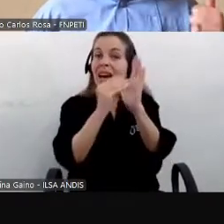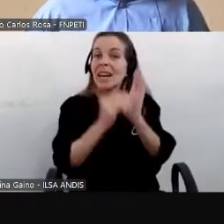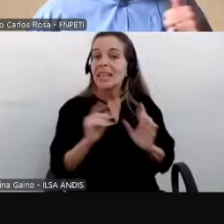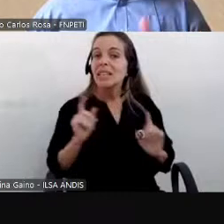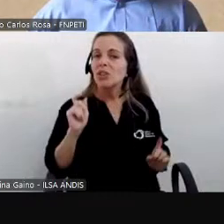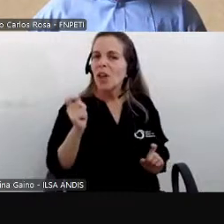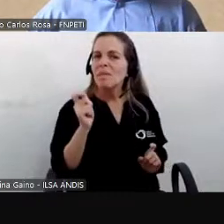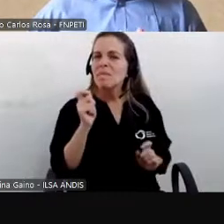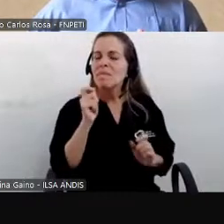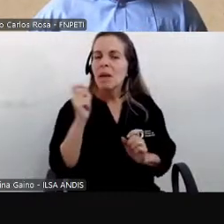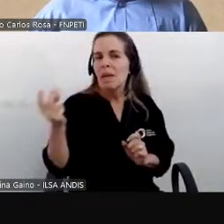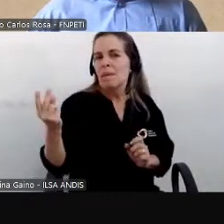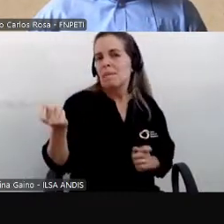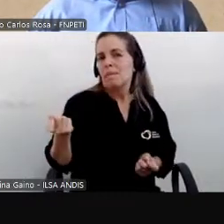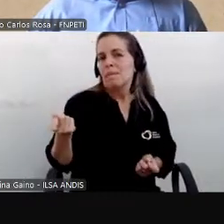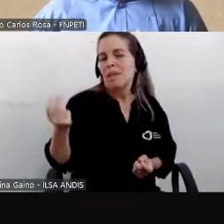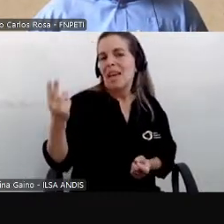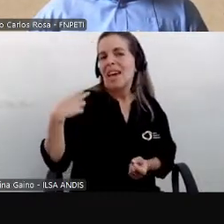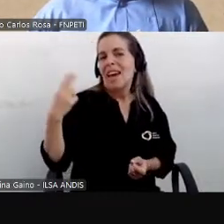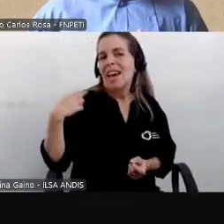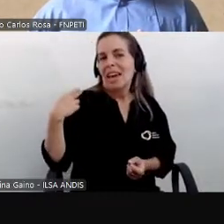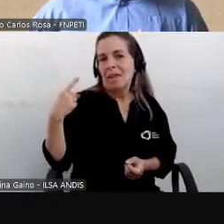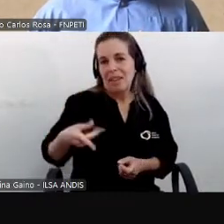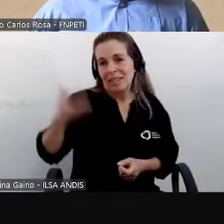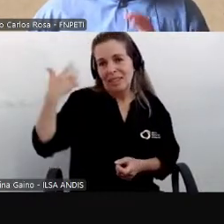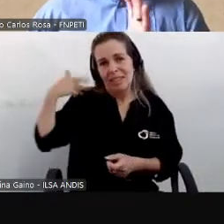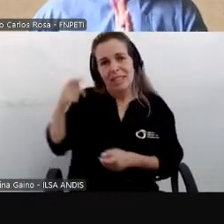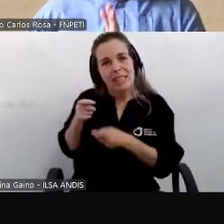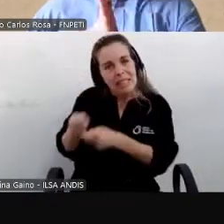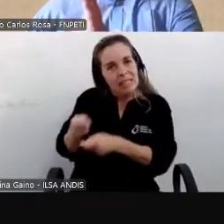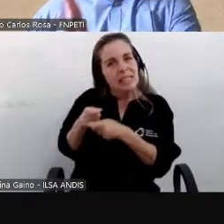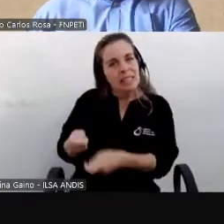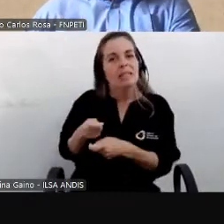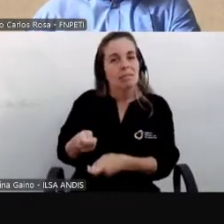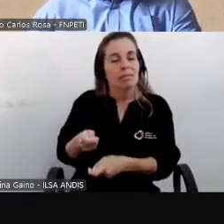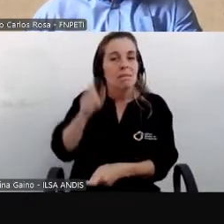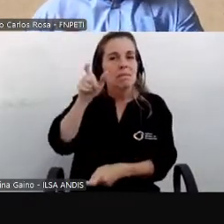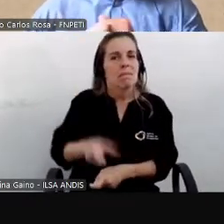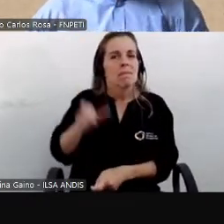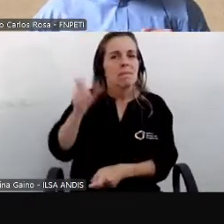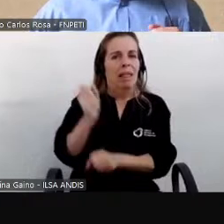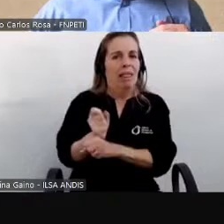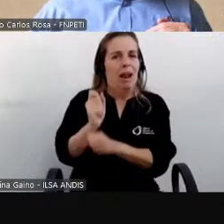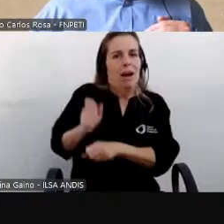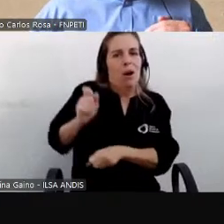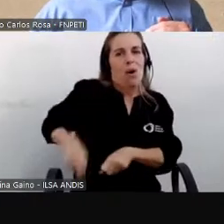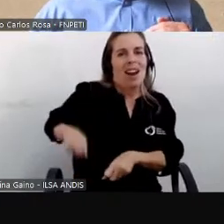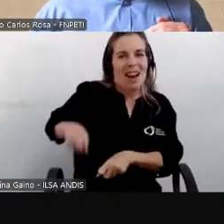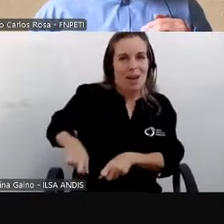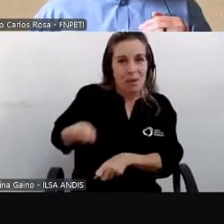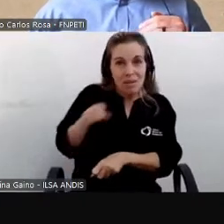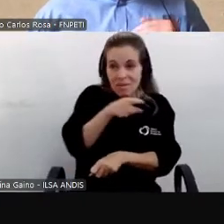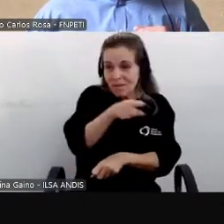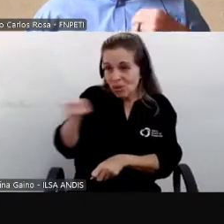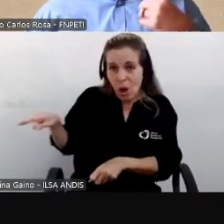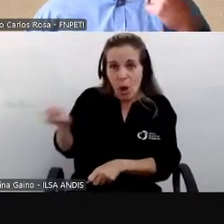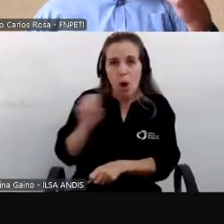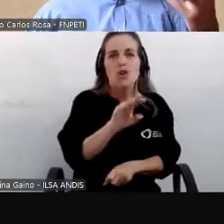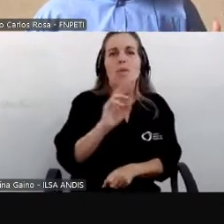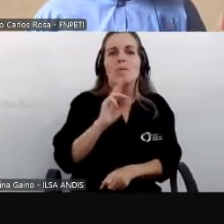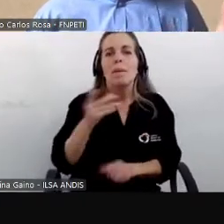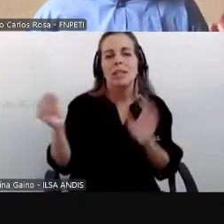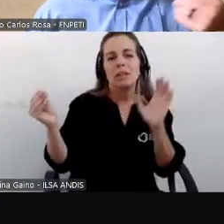of employers who have subjected their workers to